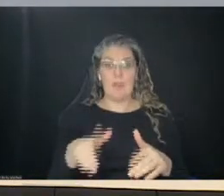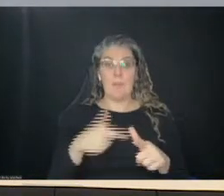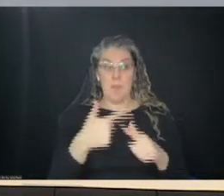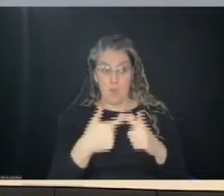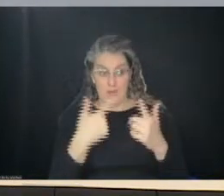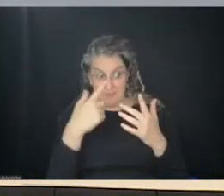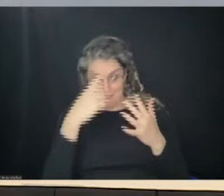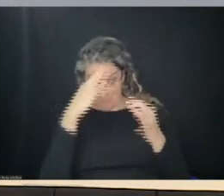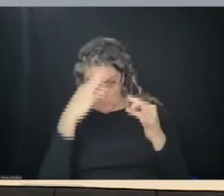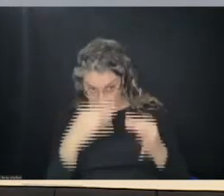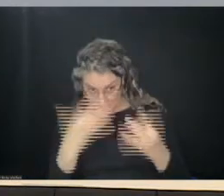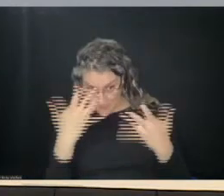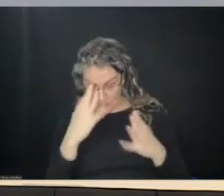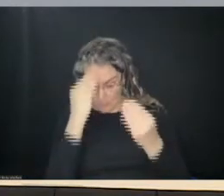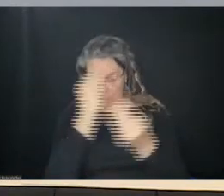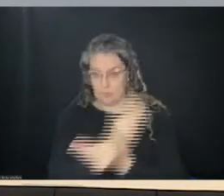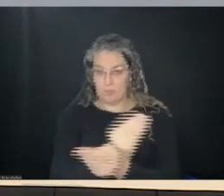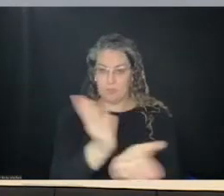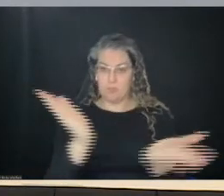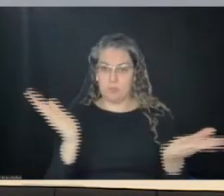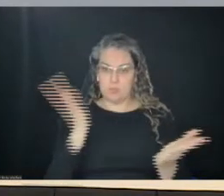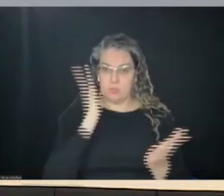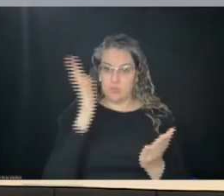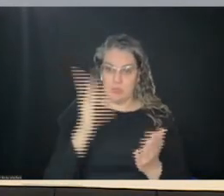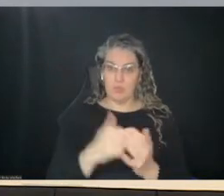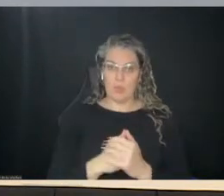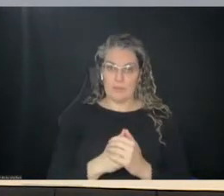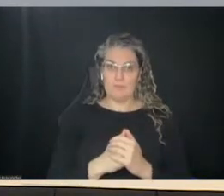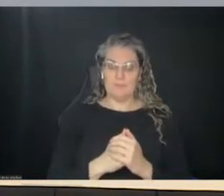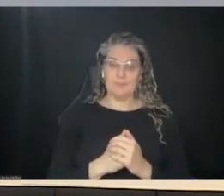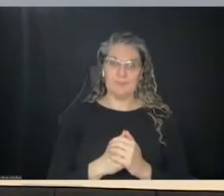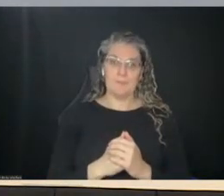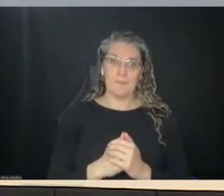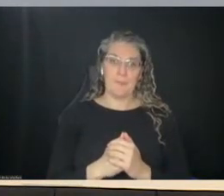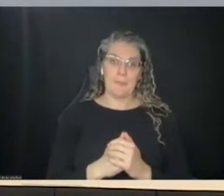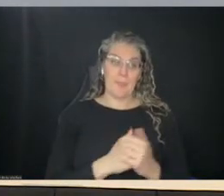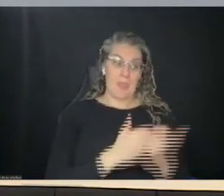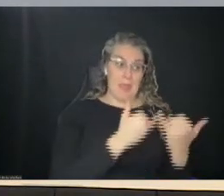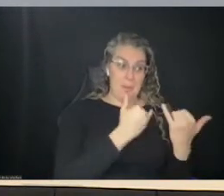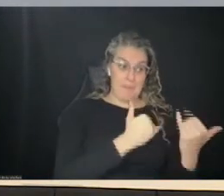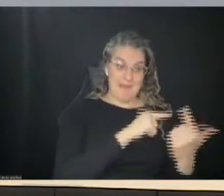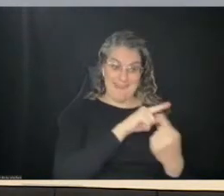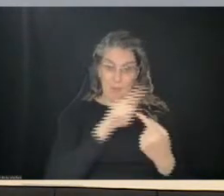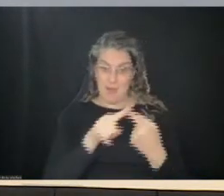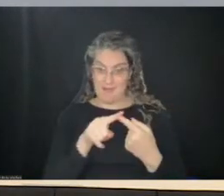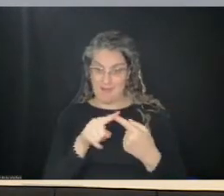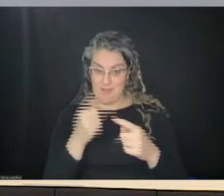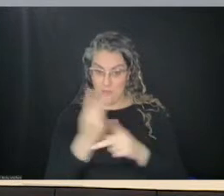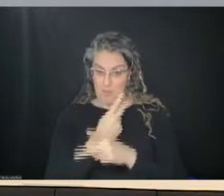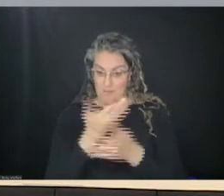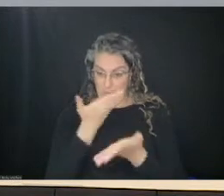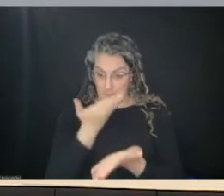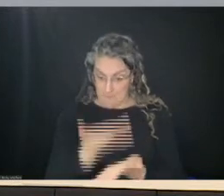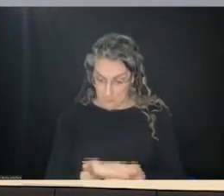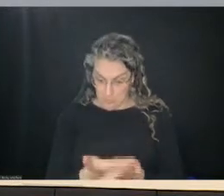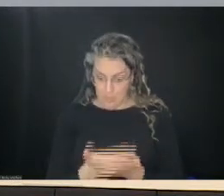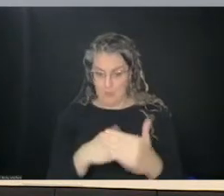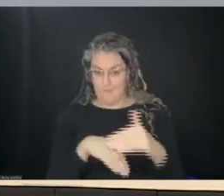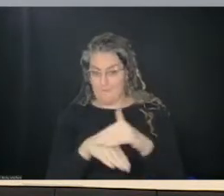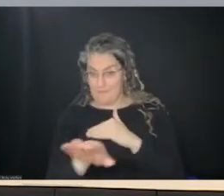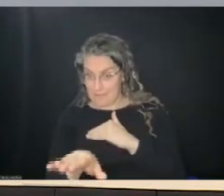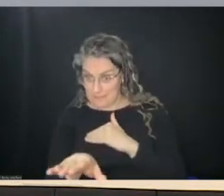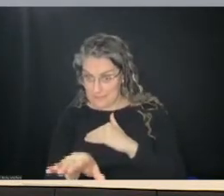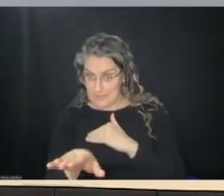it's again, an interim measure until we can try to do what we can to